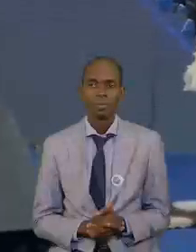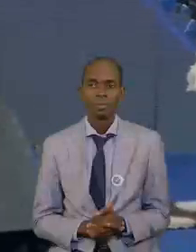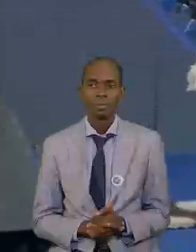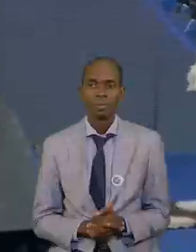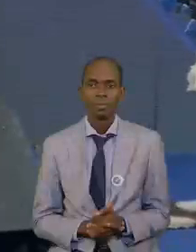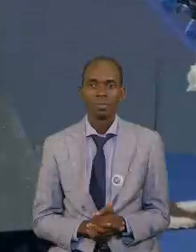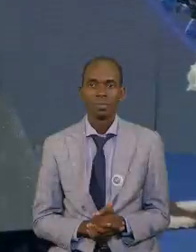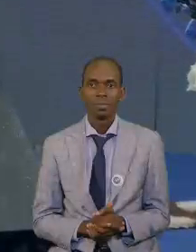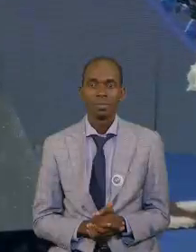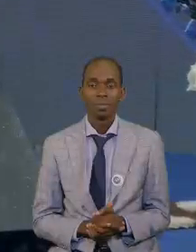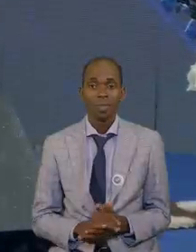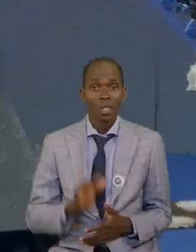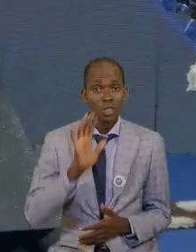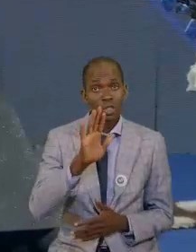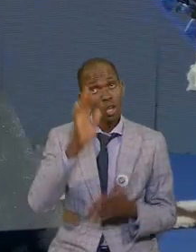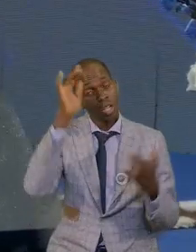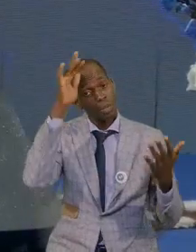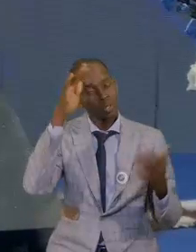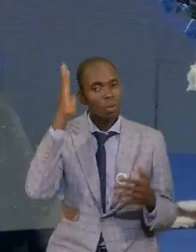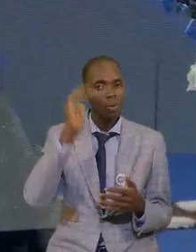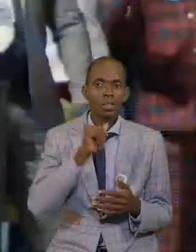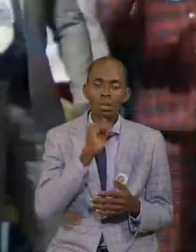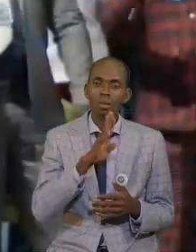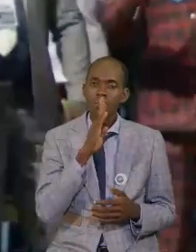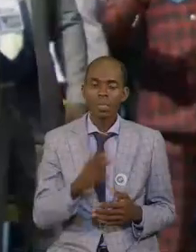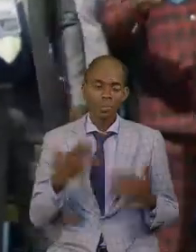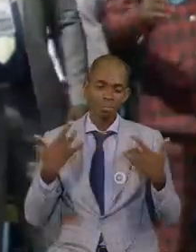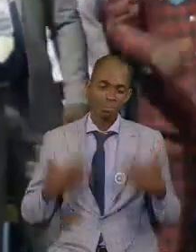Your expectation will not be disappointed.